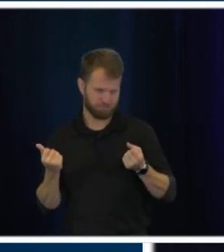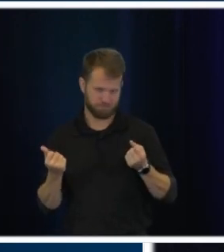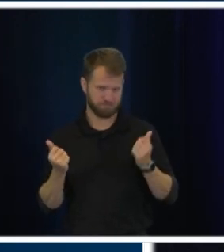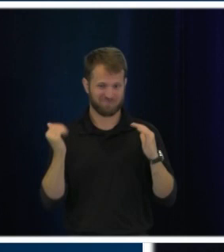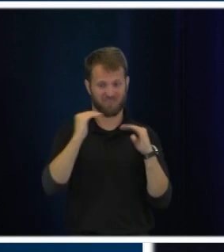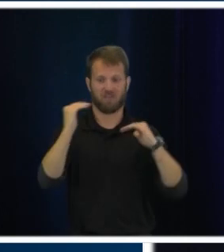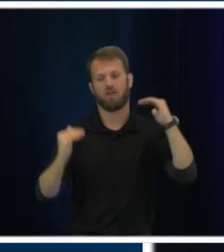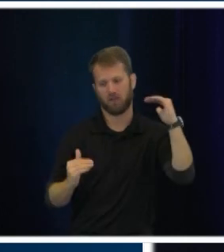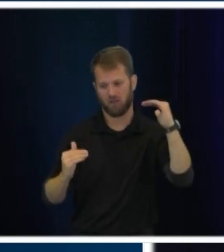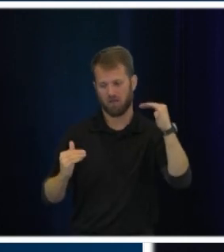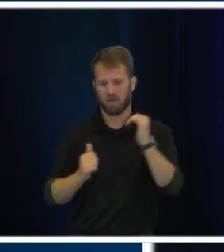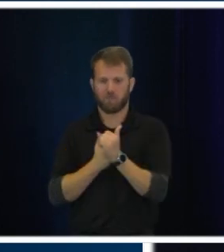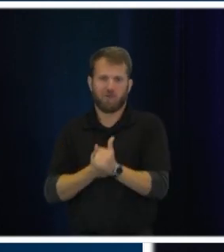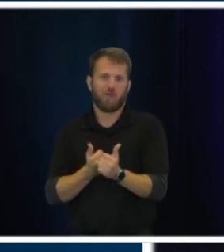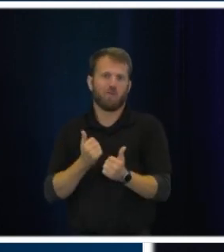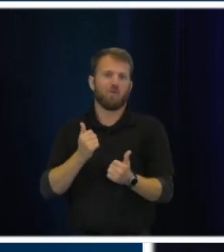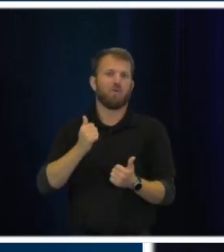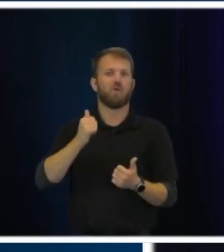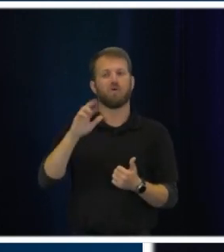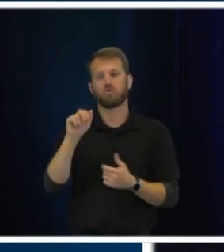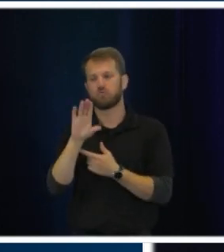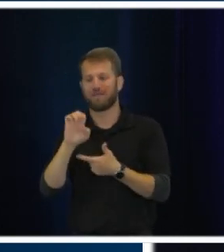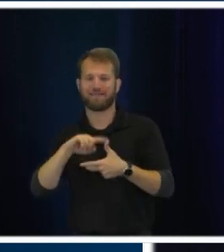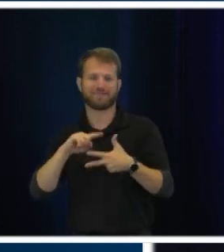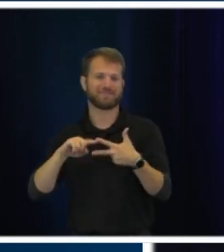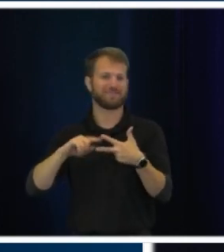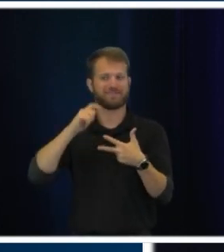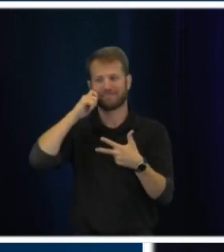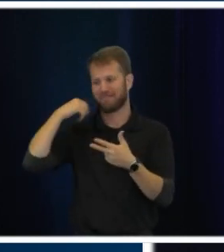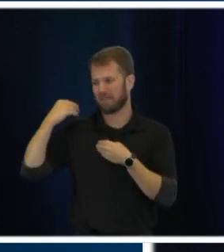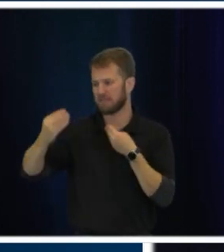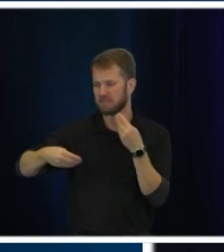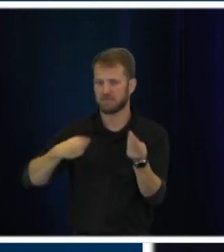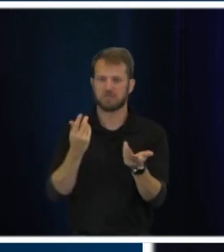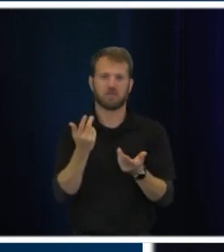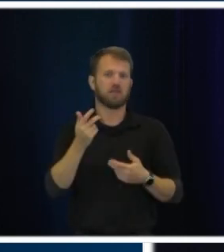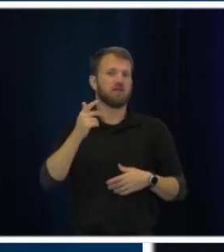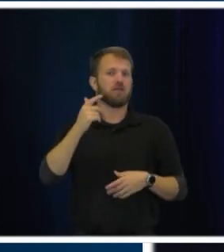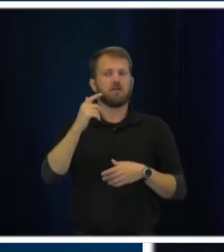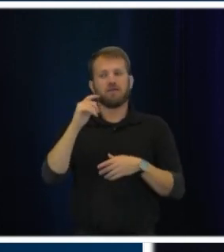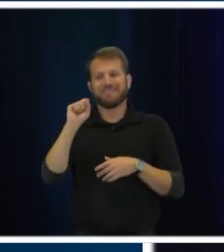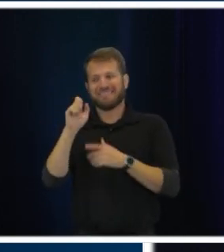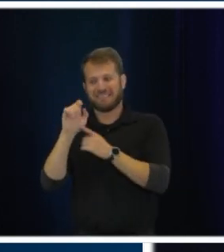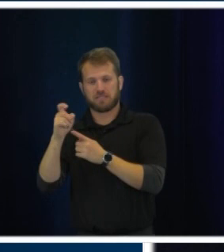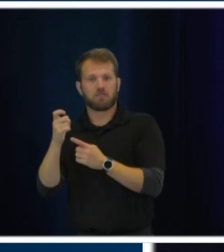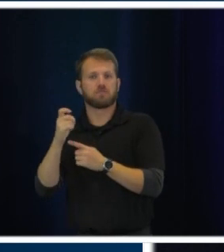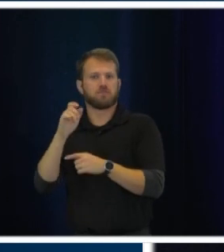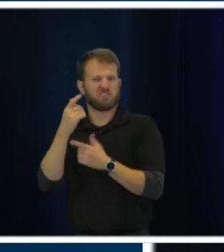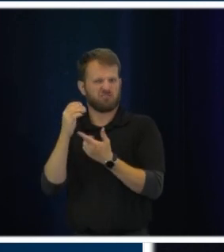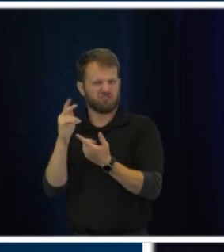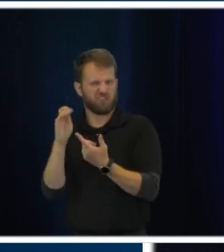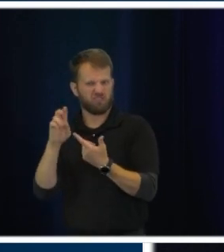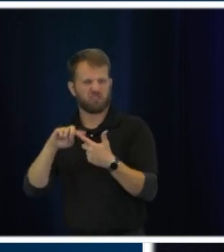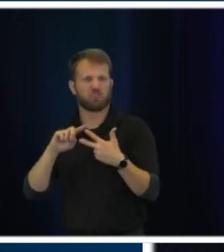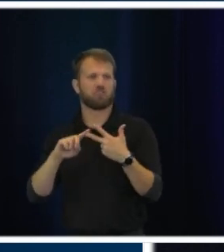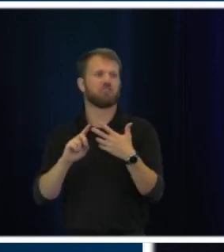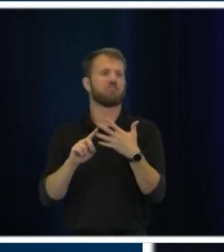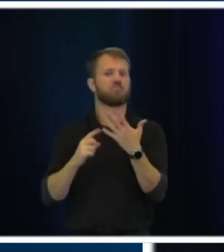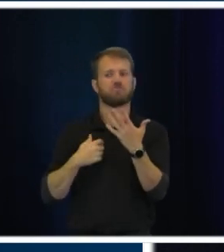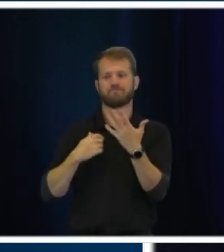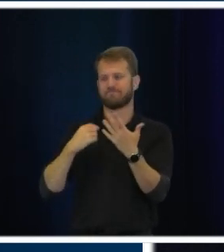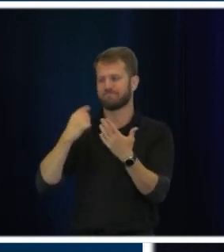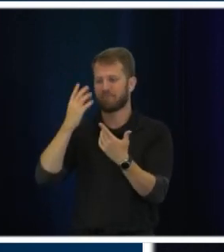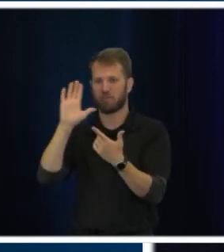on race, ethnicity, sex, neighborhood, income, education, sexual